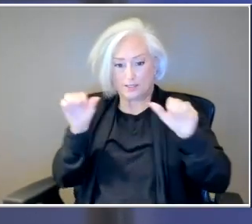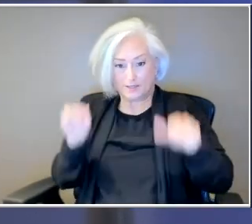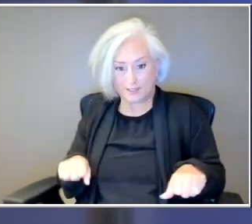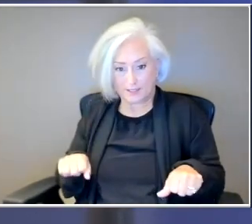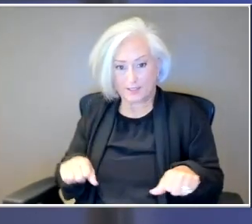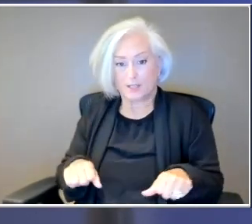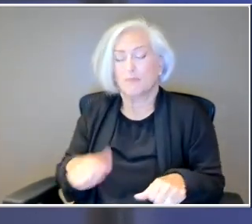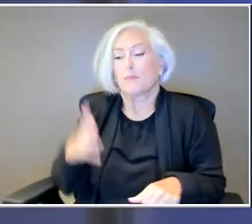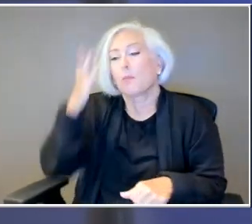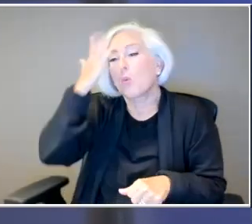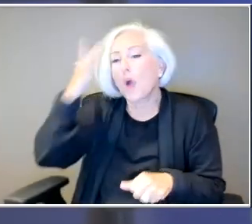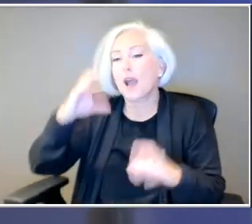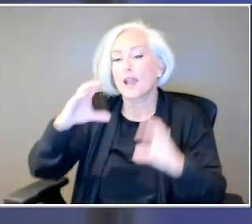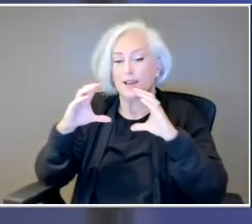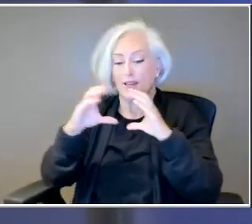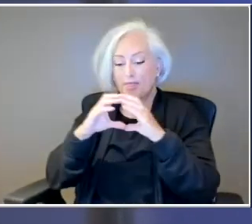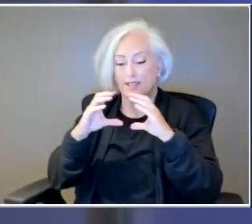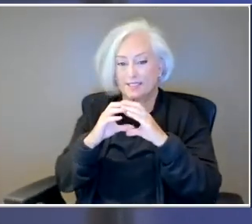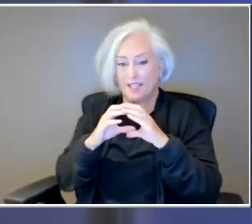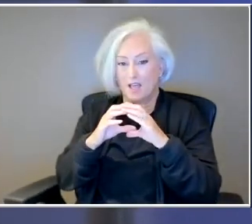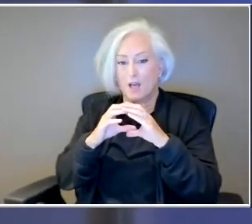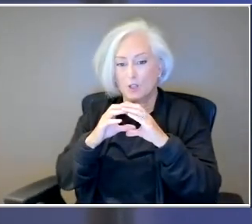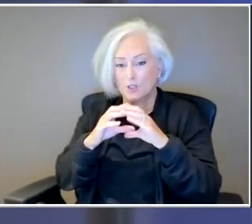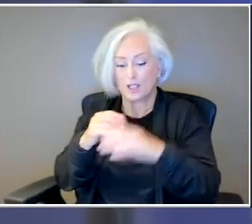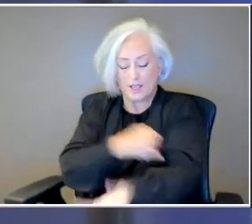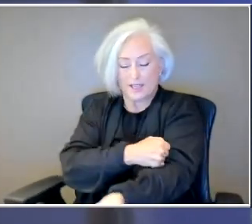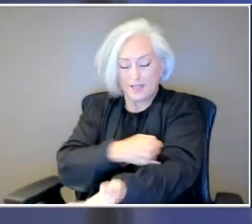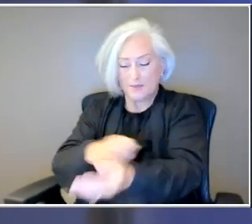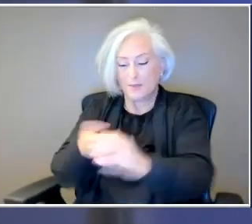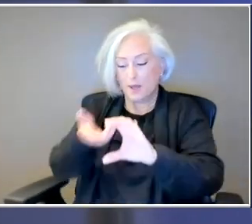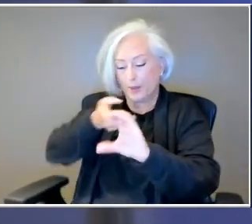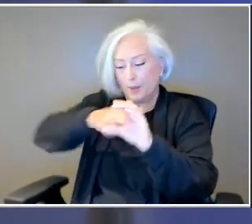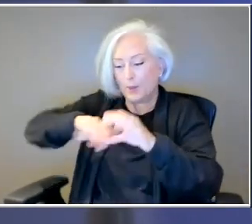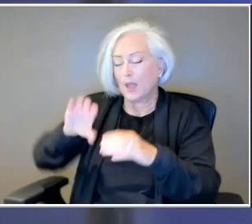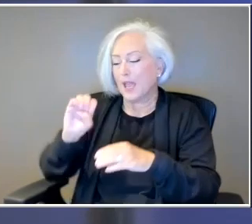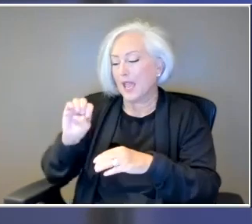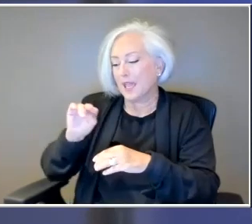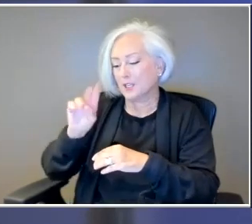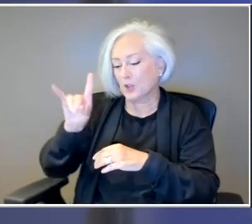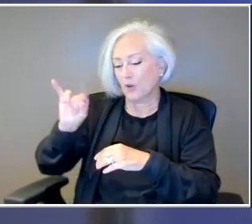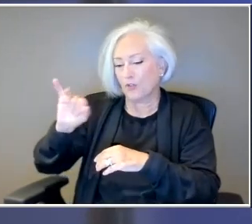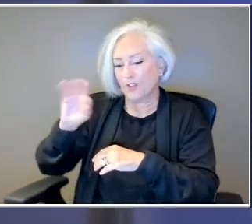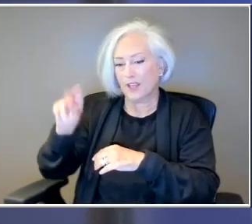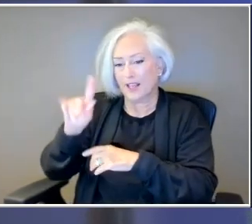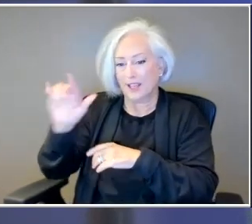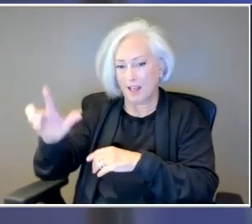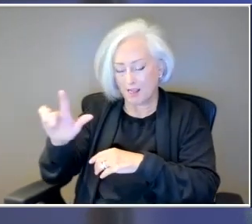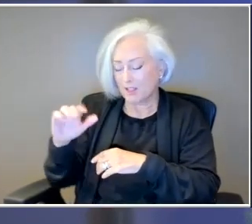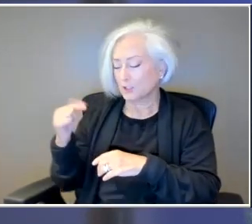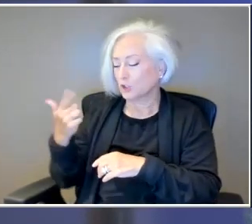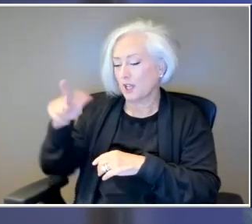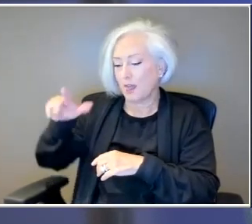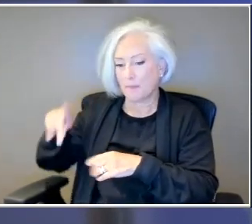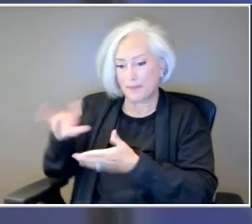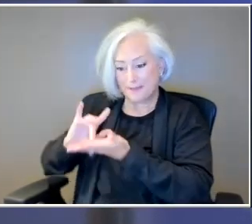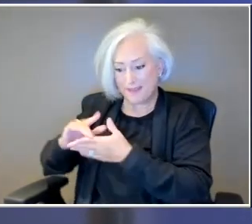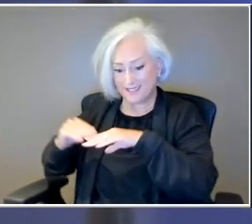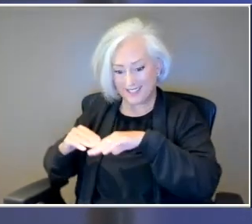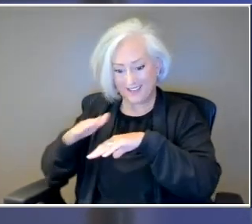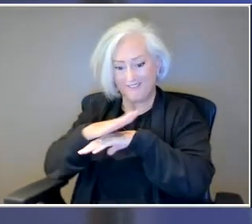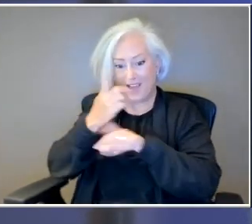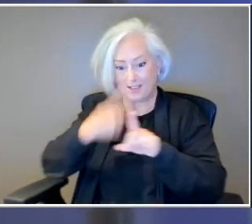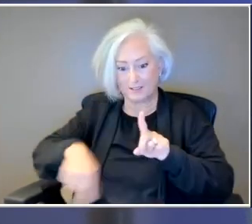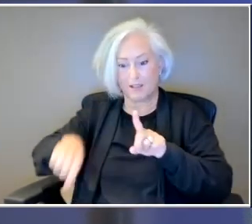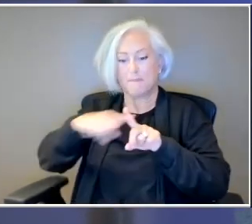cells that line your blood vessels are called endothelial cells, and there's really positive effects of GLP-1 drugs on those cells as well that helps regulate